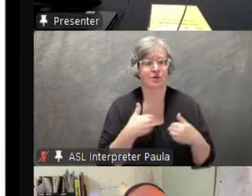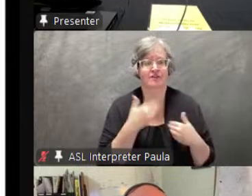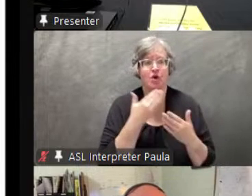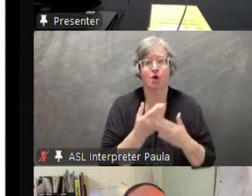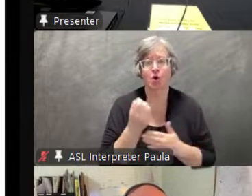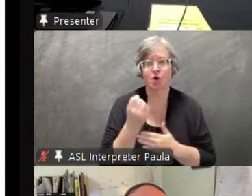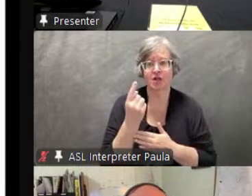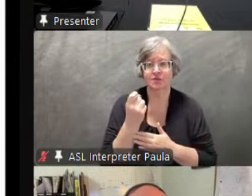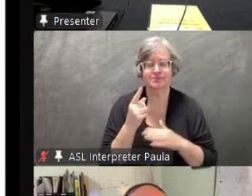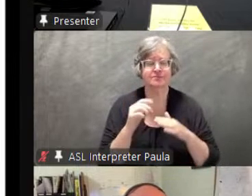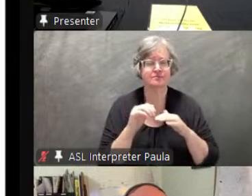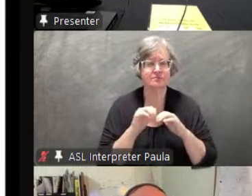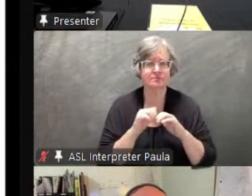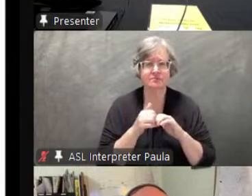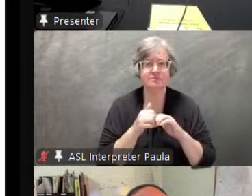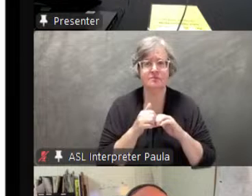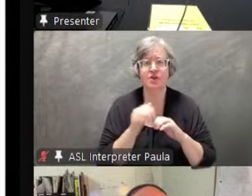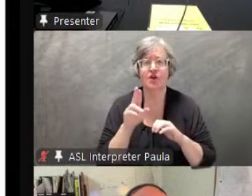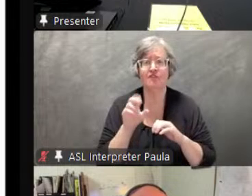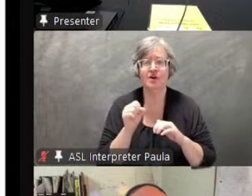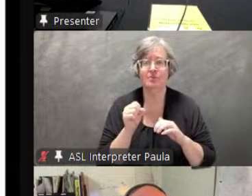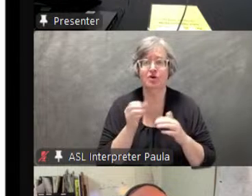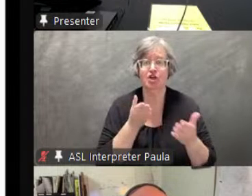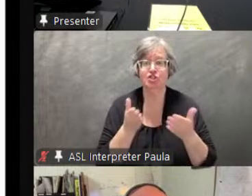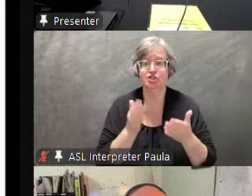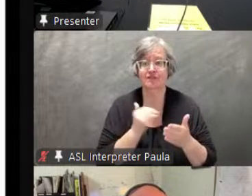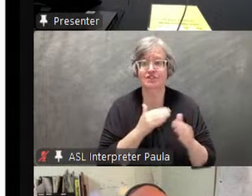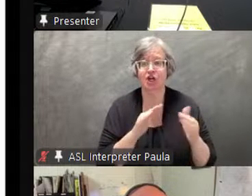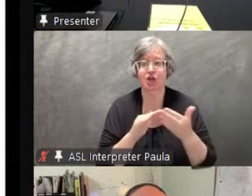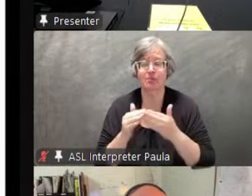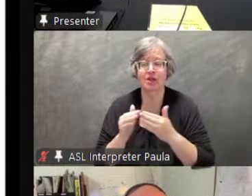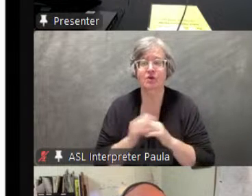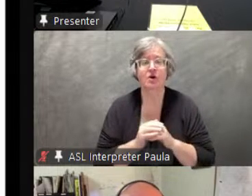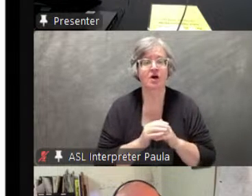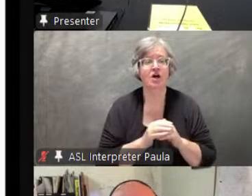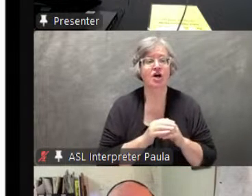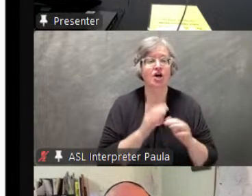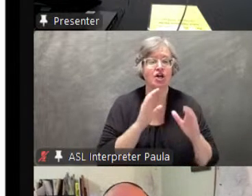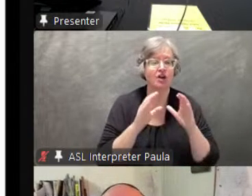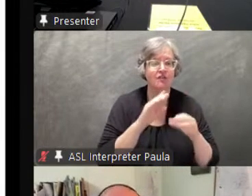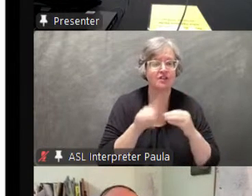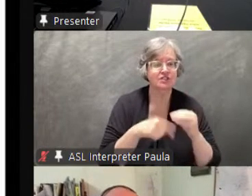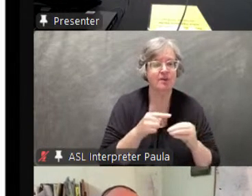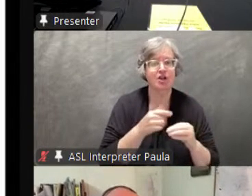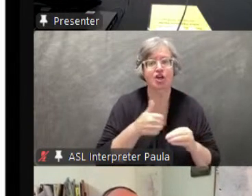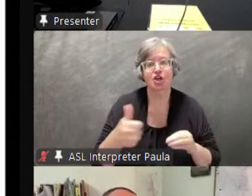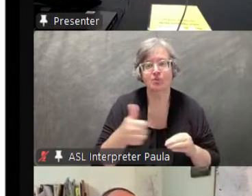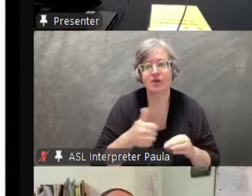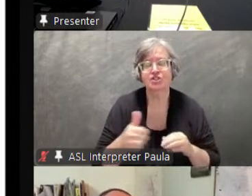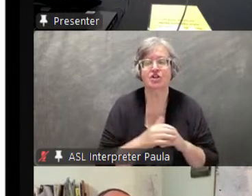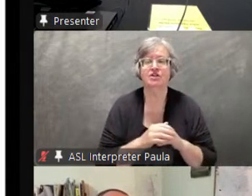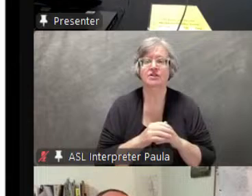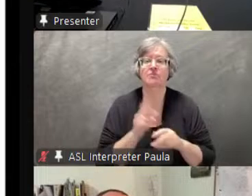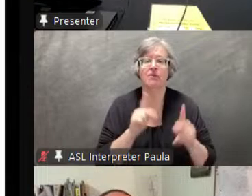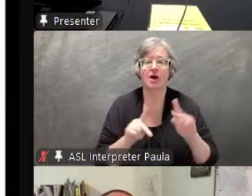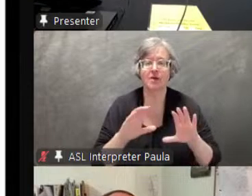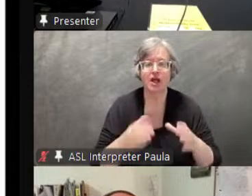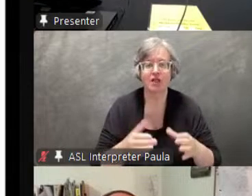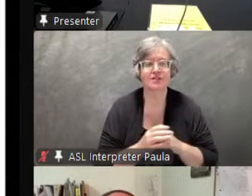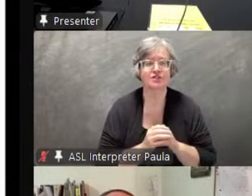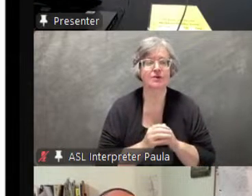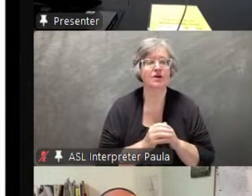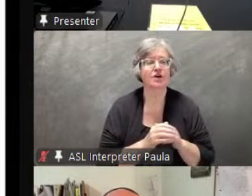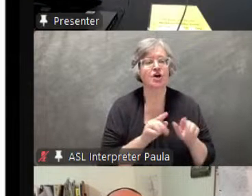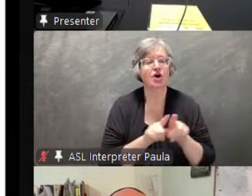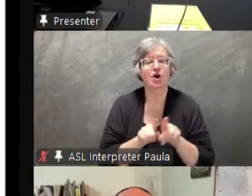of how bus serves our community, conversations about commuting patterns, about population, and